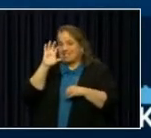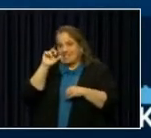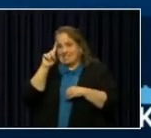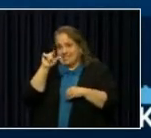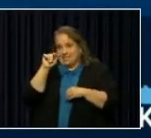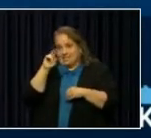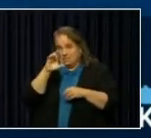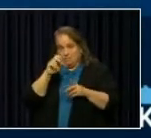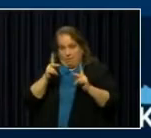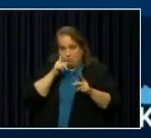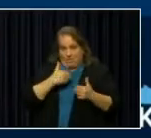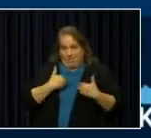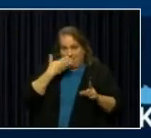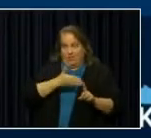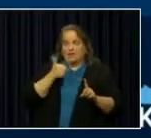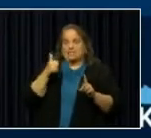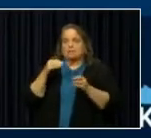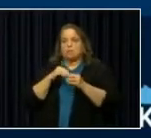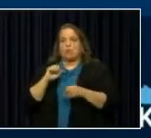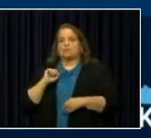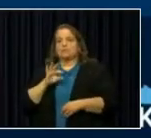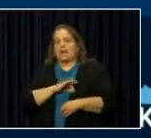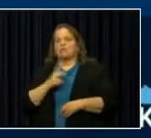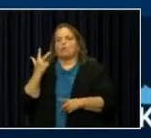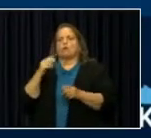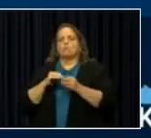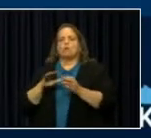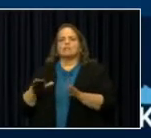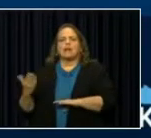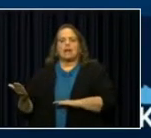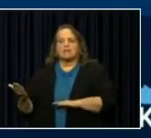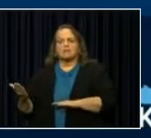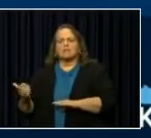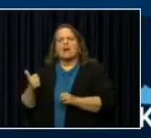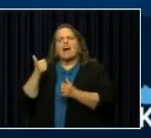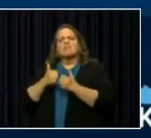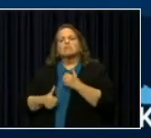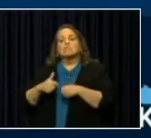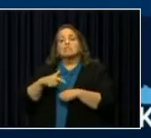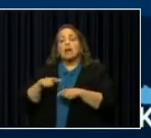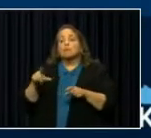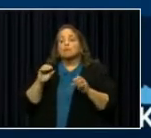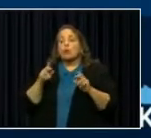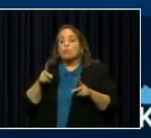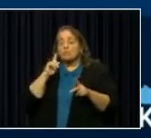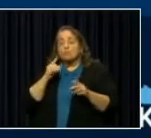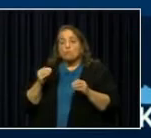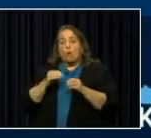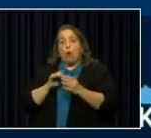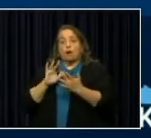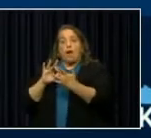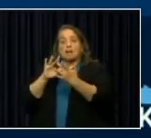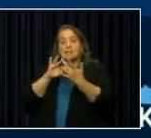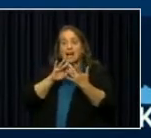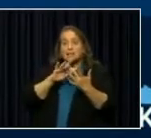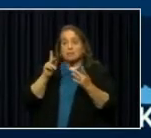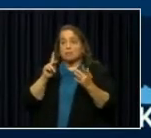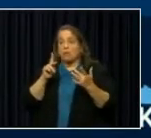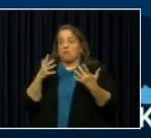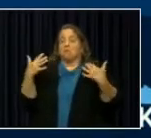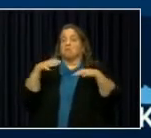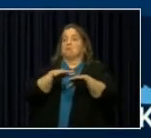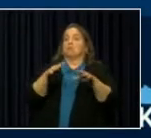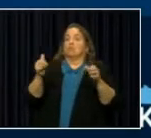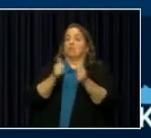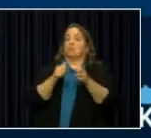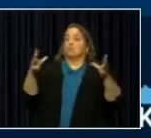10 more staff, and 3 more deaths. So every time that there's an opportunity for more contacts, every time that